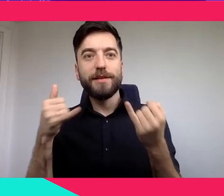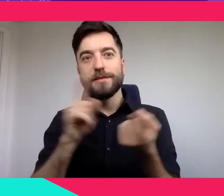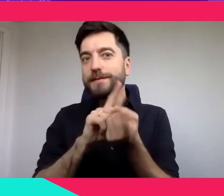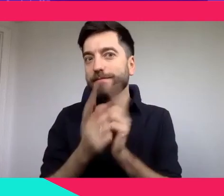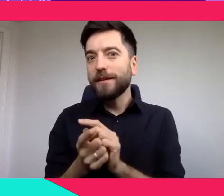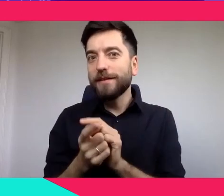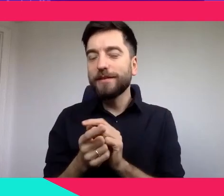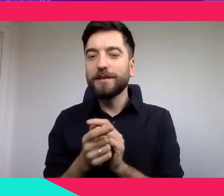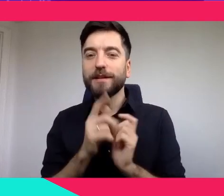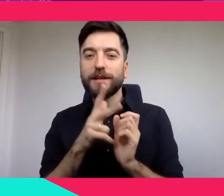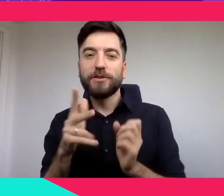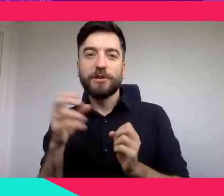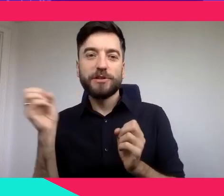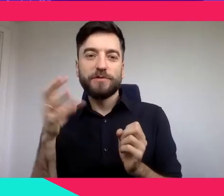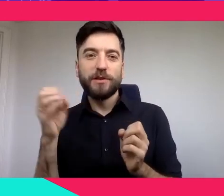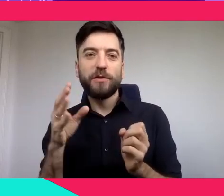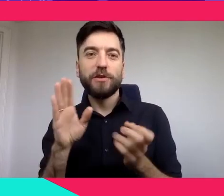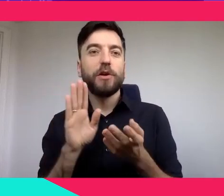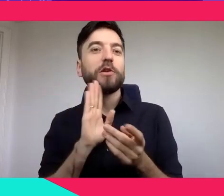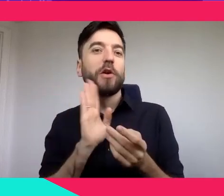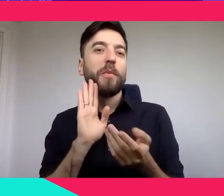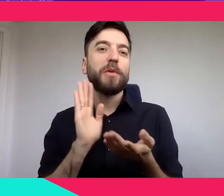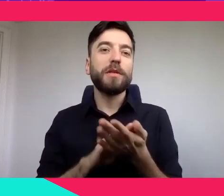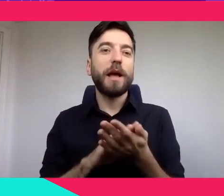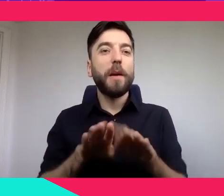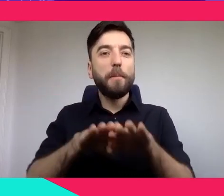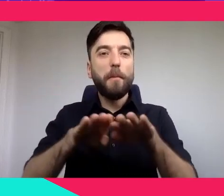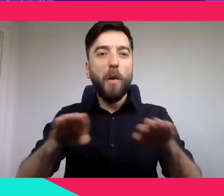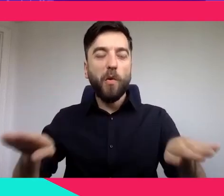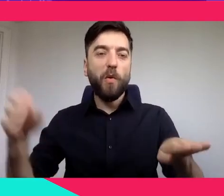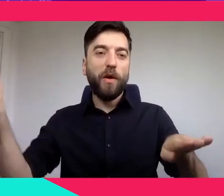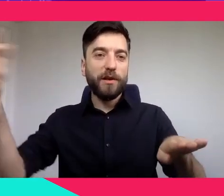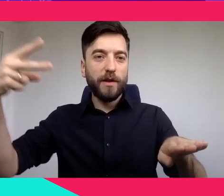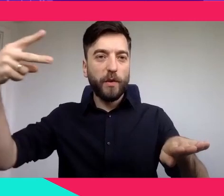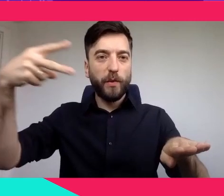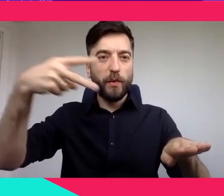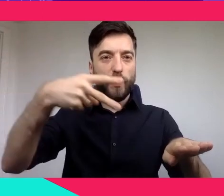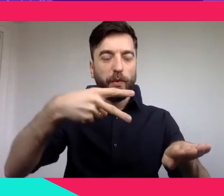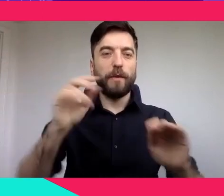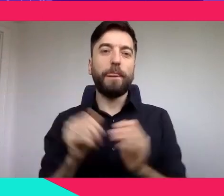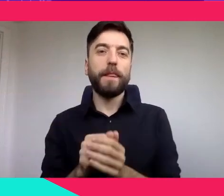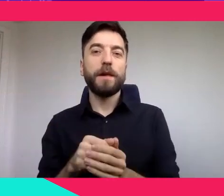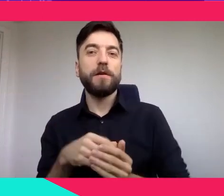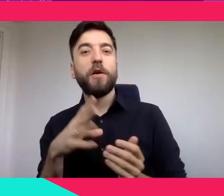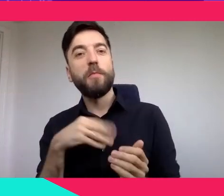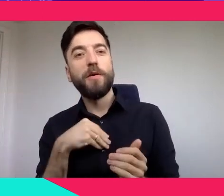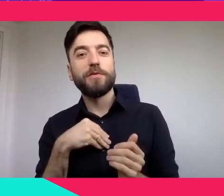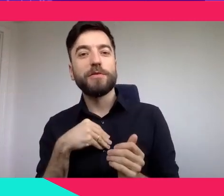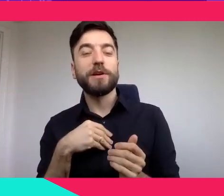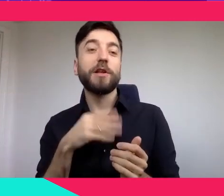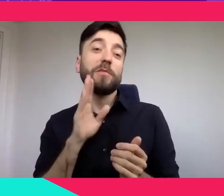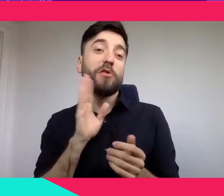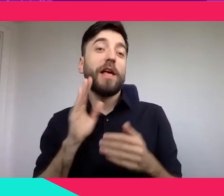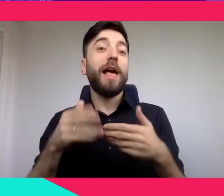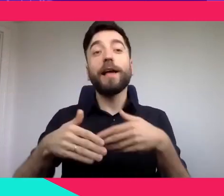the floor sort of shows whether it's night or day. So this is just one creative thing